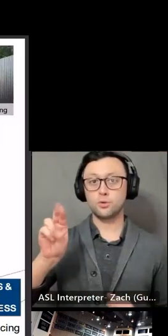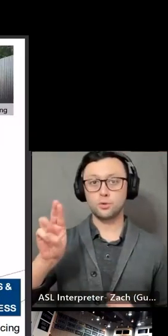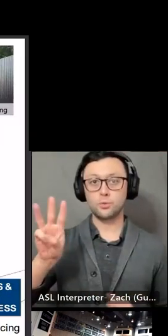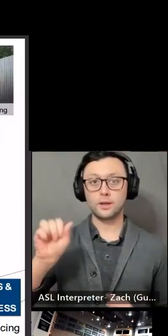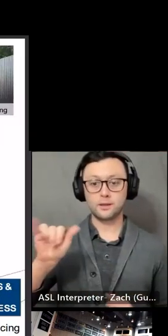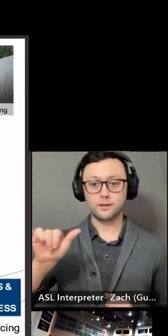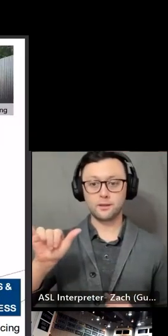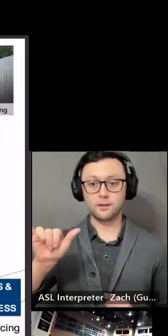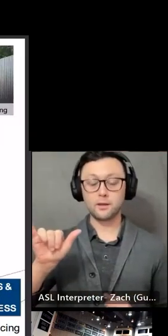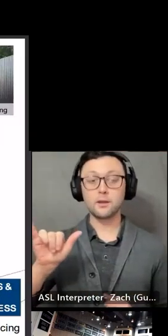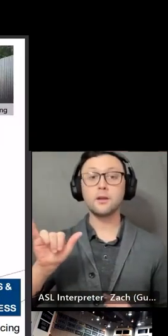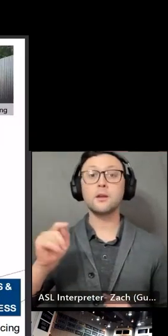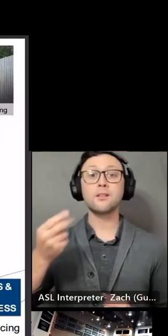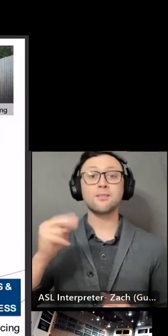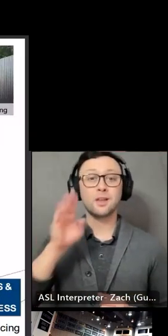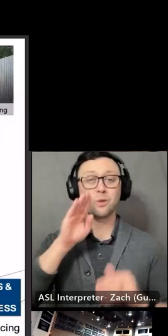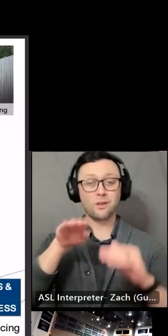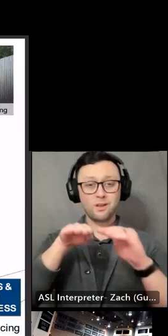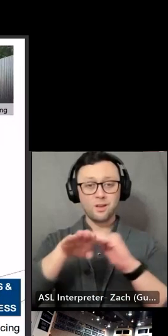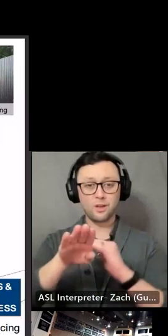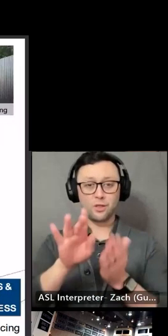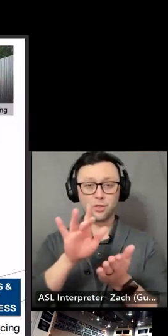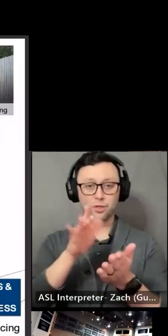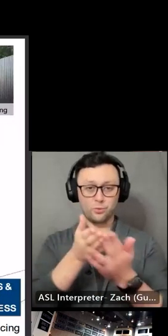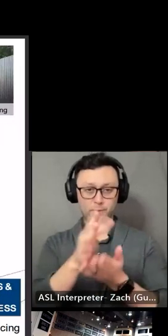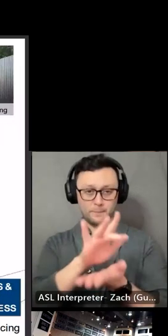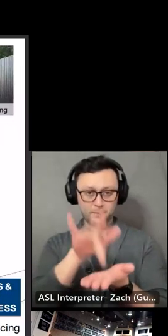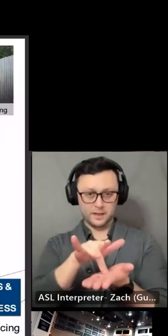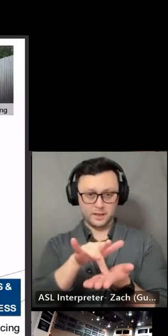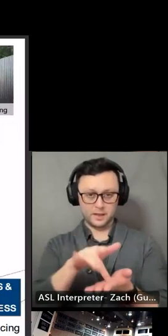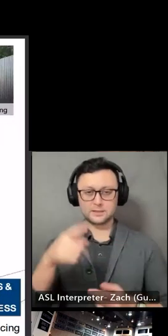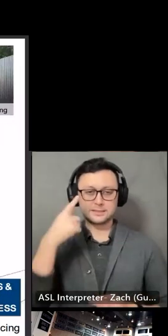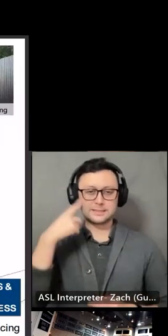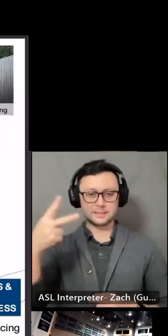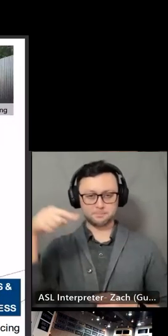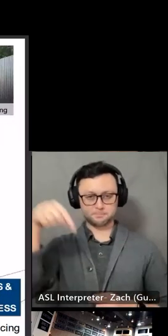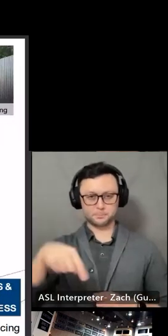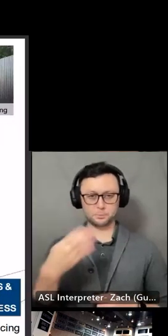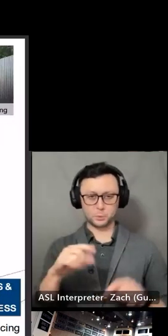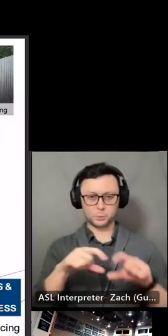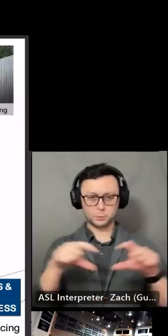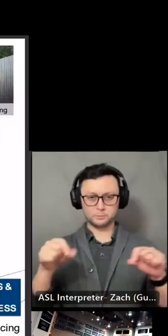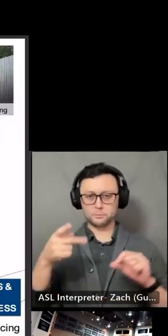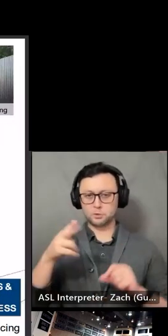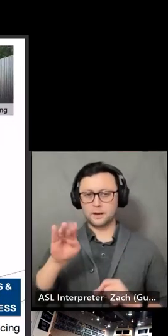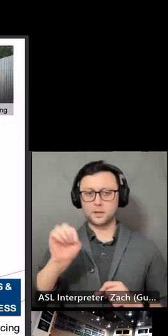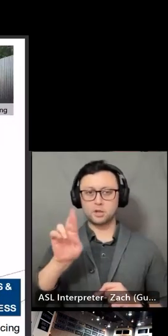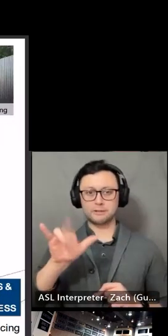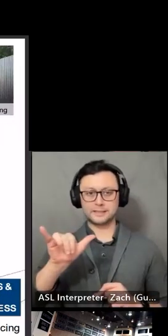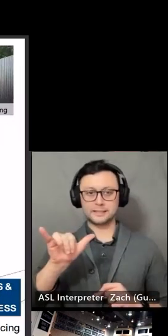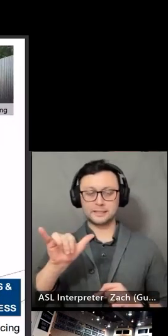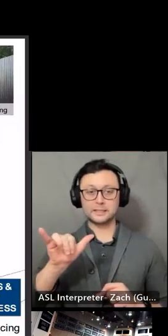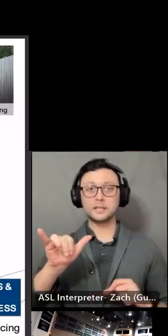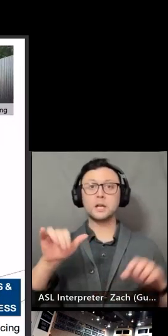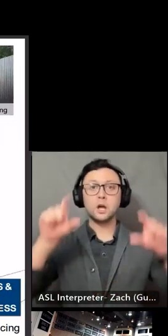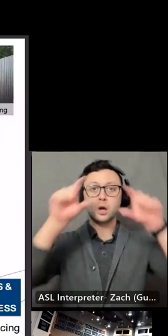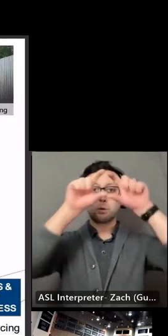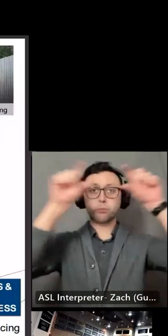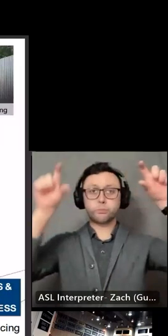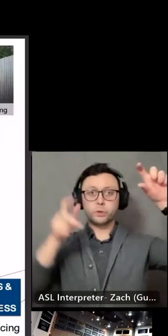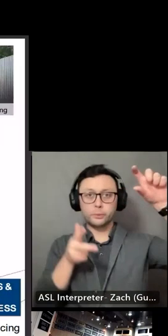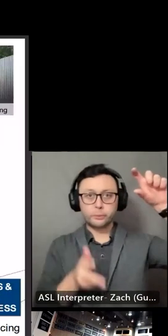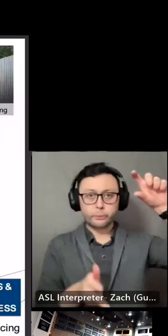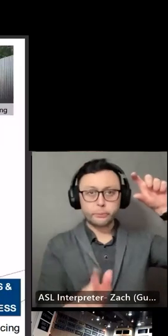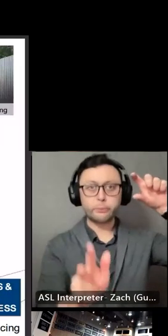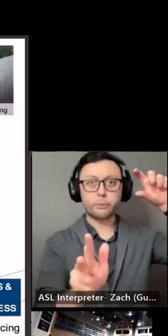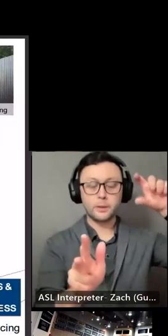coming, entering into the sort of middle of the facility there and exiting from under the overhang. But there is an opportunity and the design accommodates